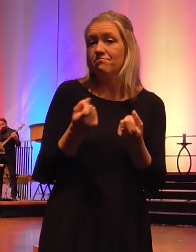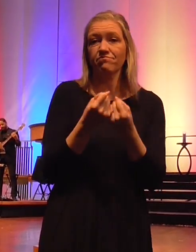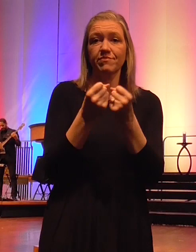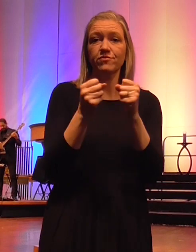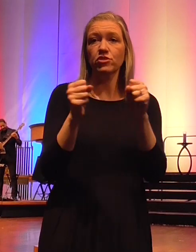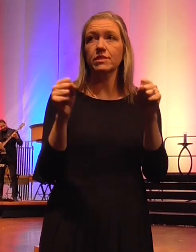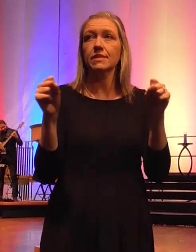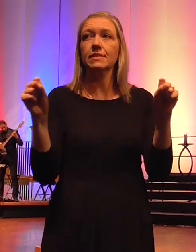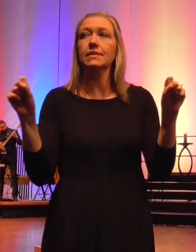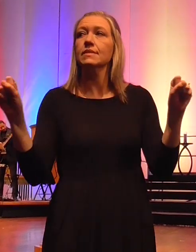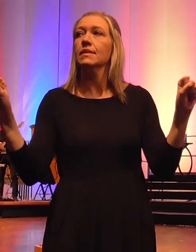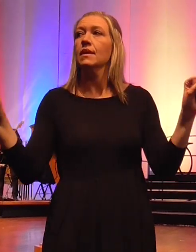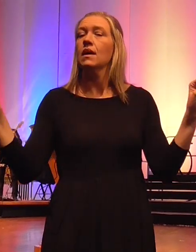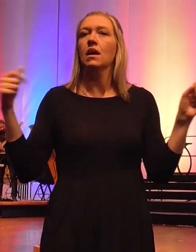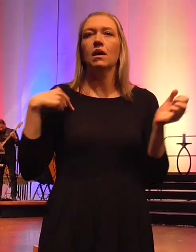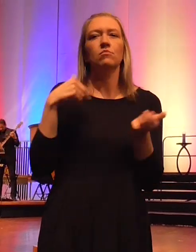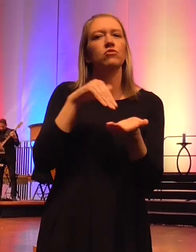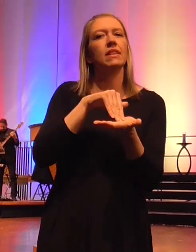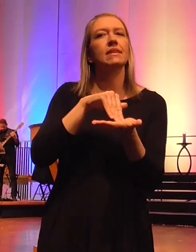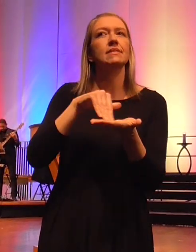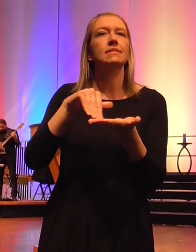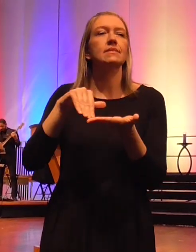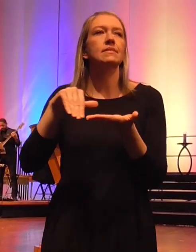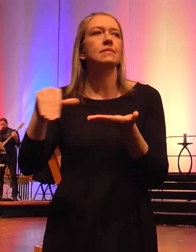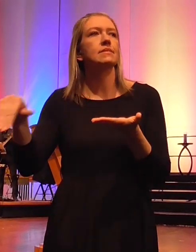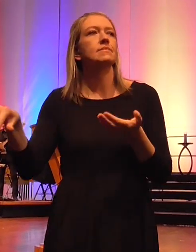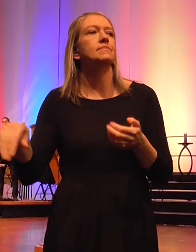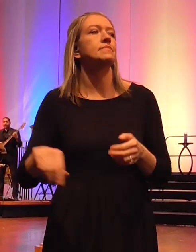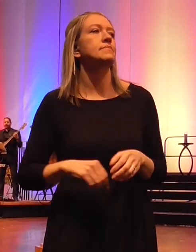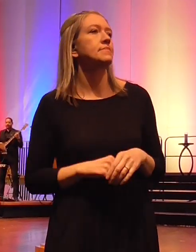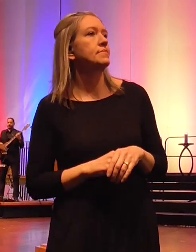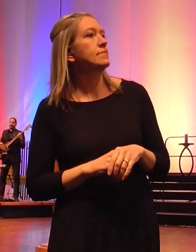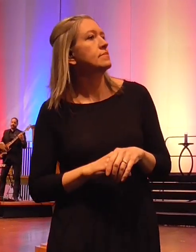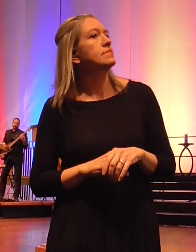I've been set free, I'm released.